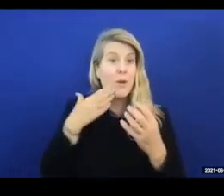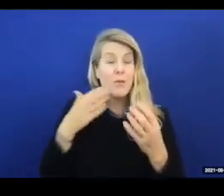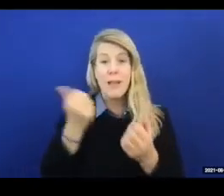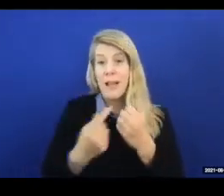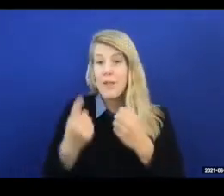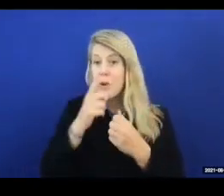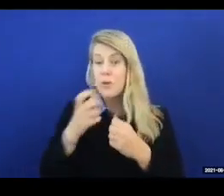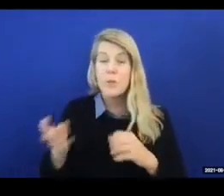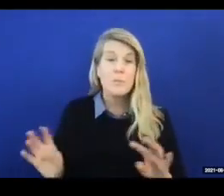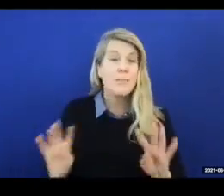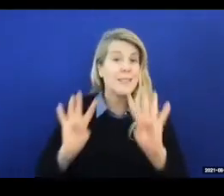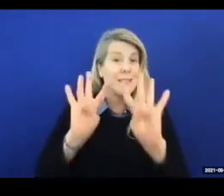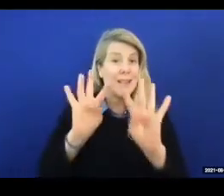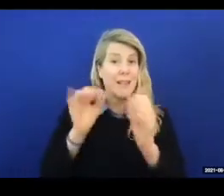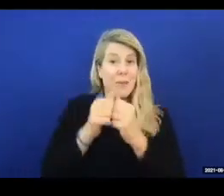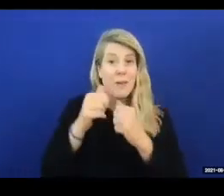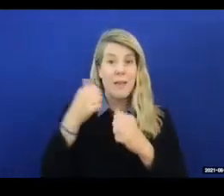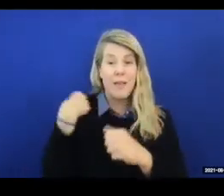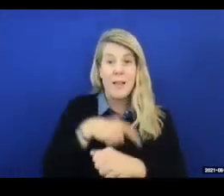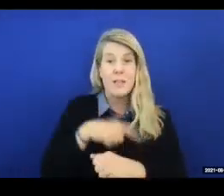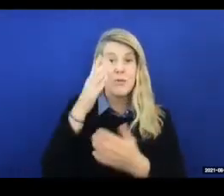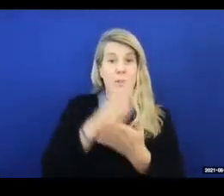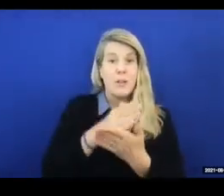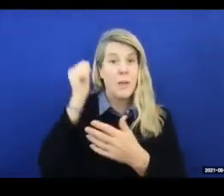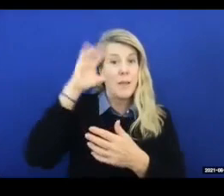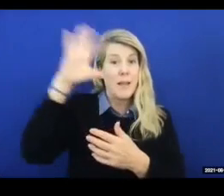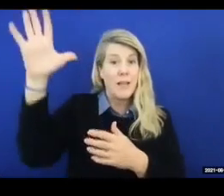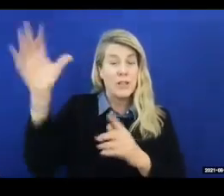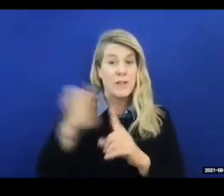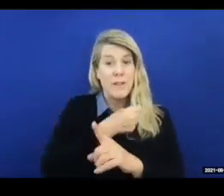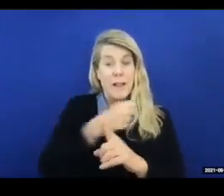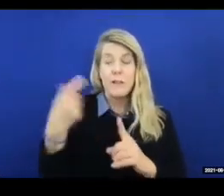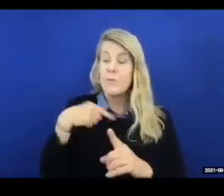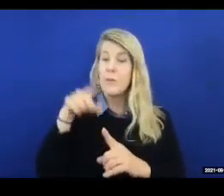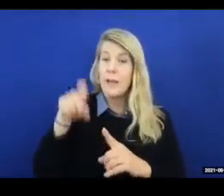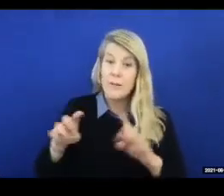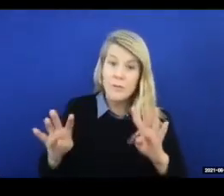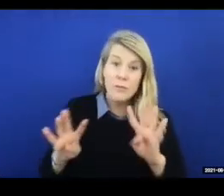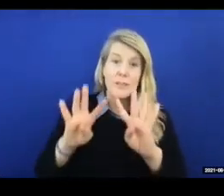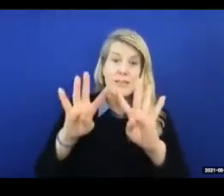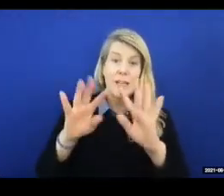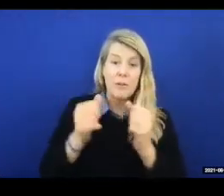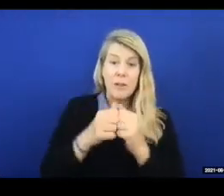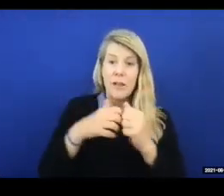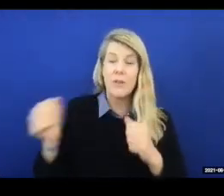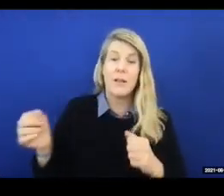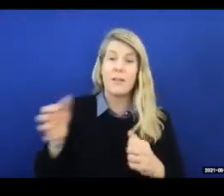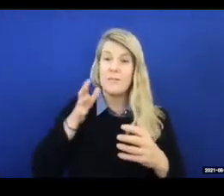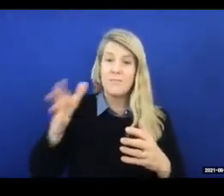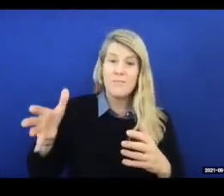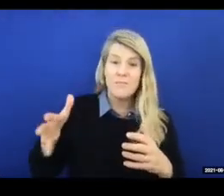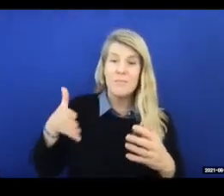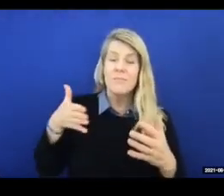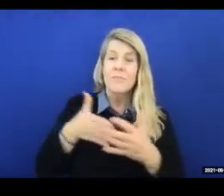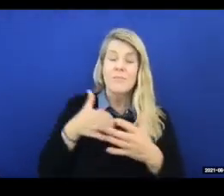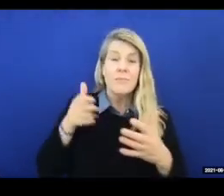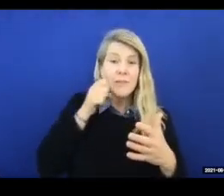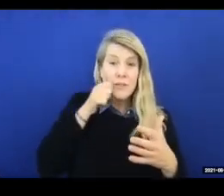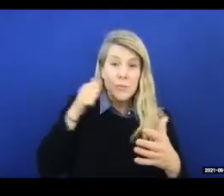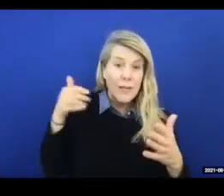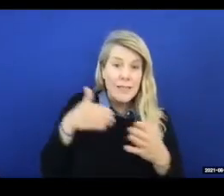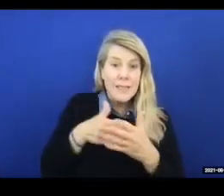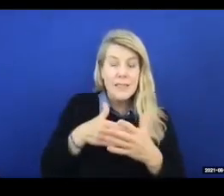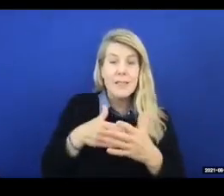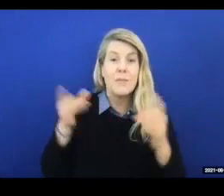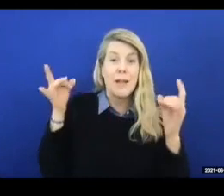standing with us to stop Asian violence. We must all stand together and speak out against racism,